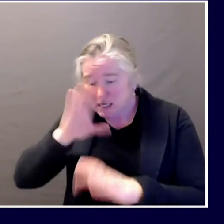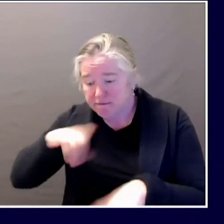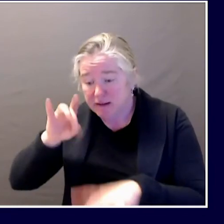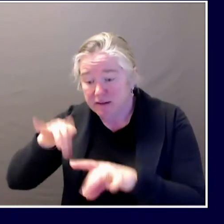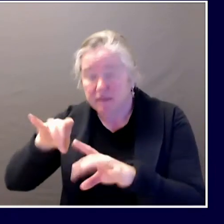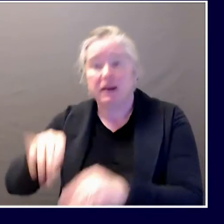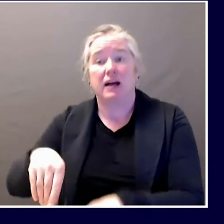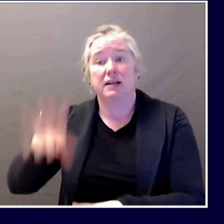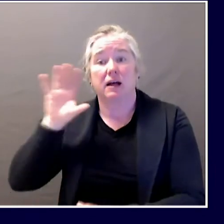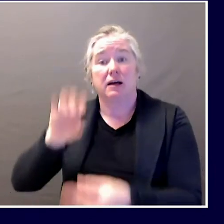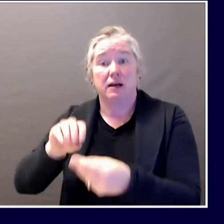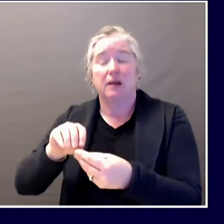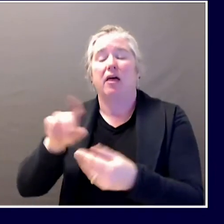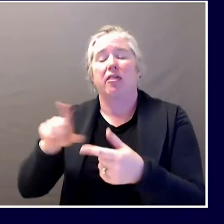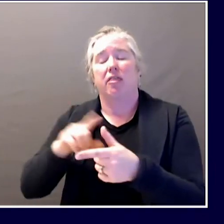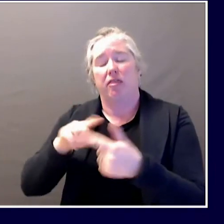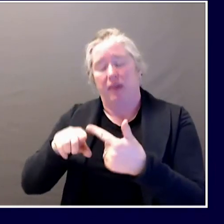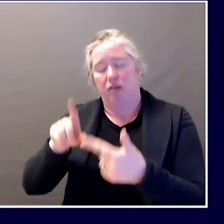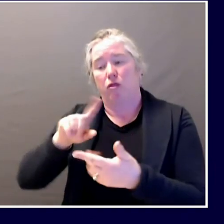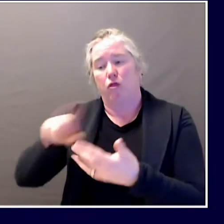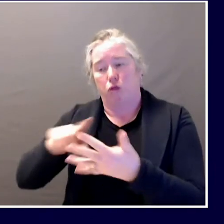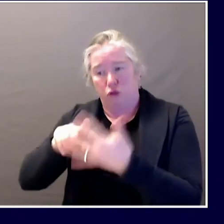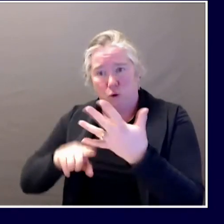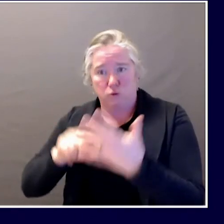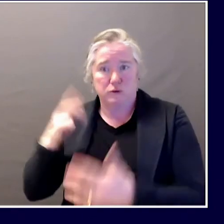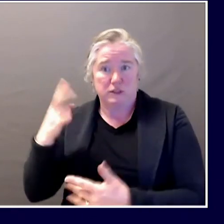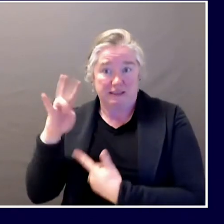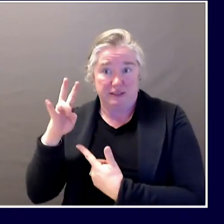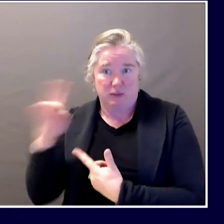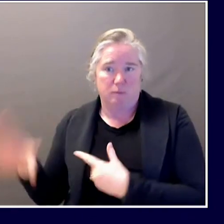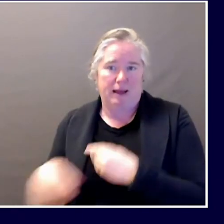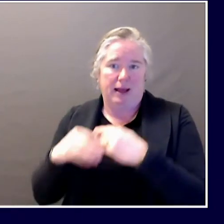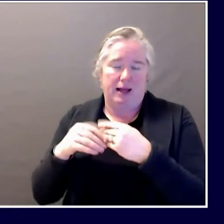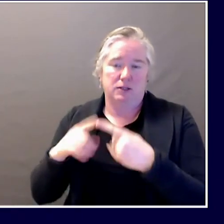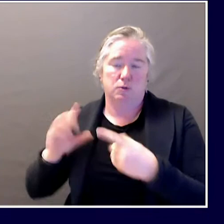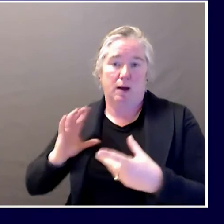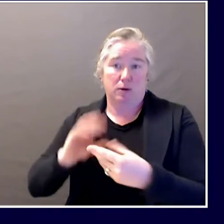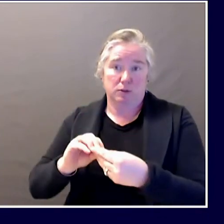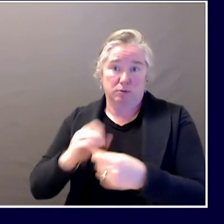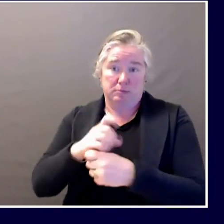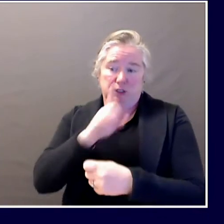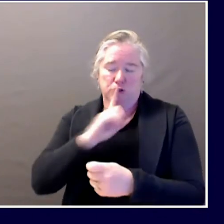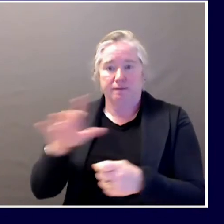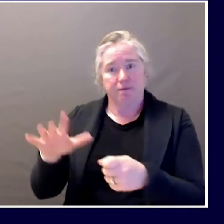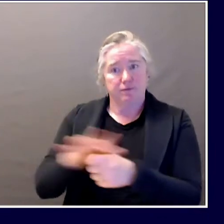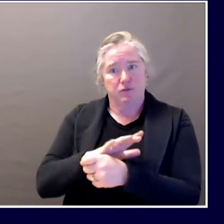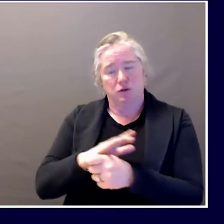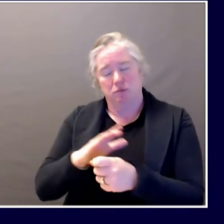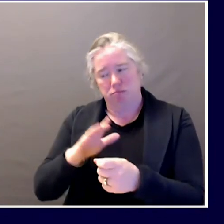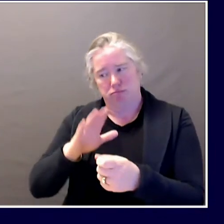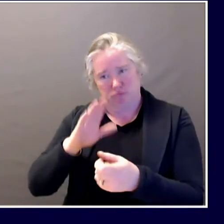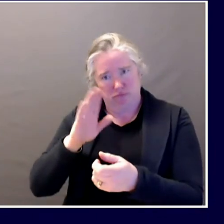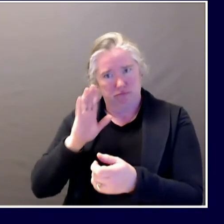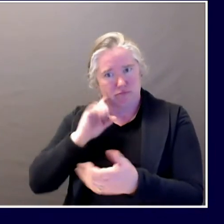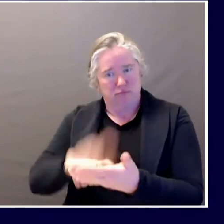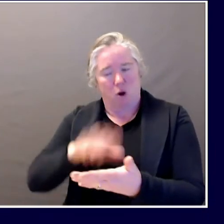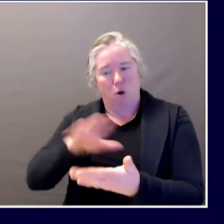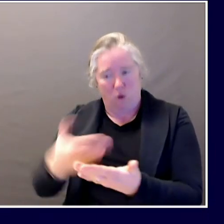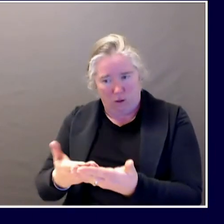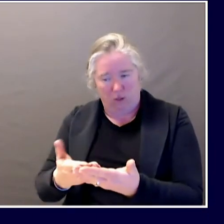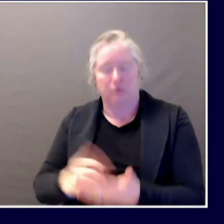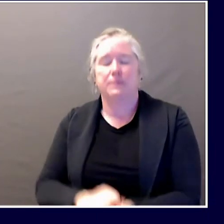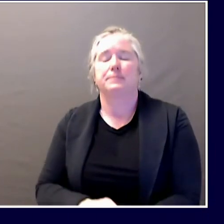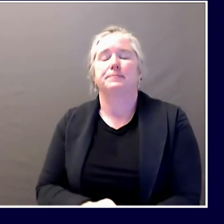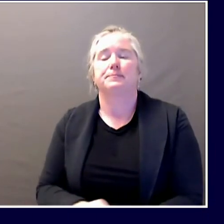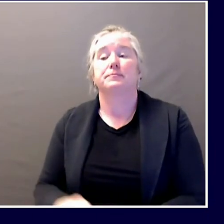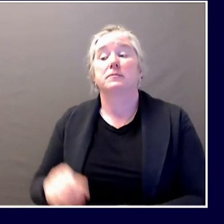and complete as possible. The 17 deaths that we are reporting today are all as a result of